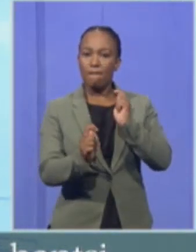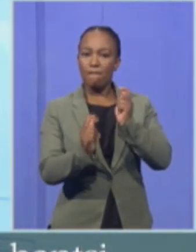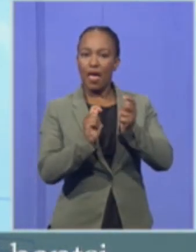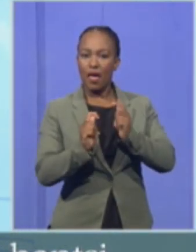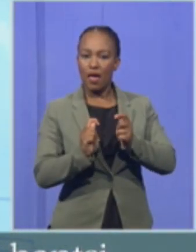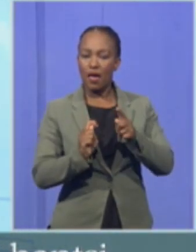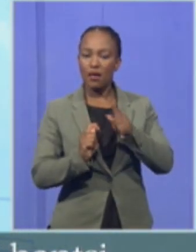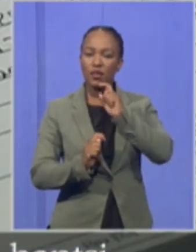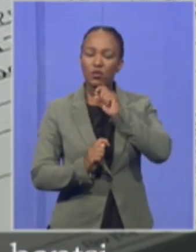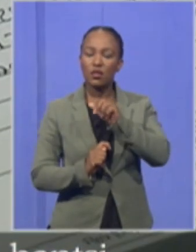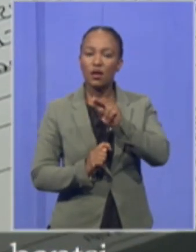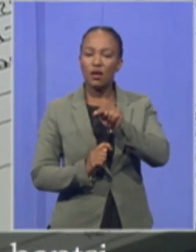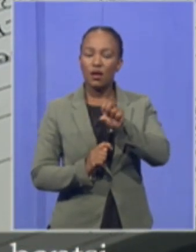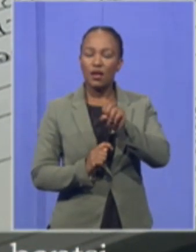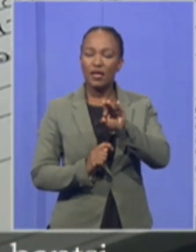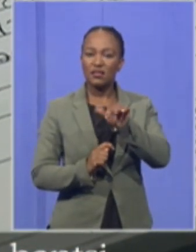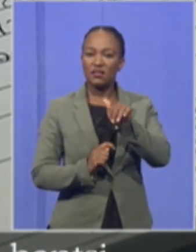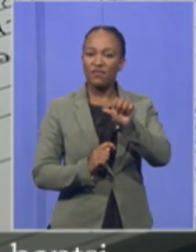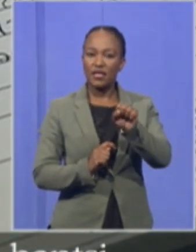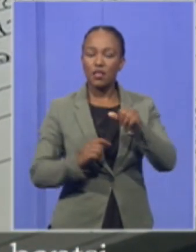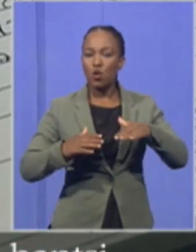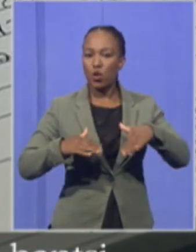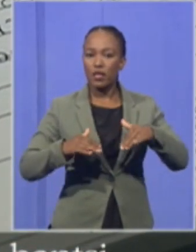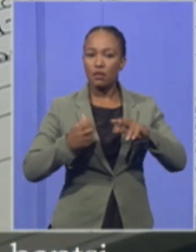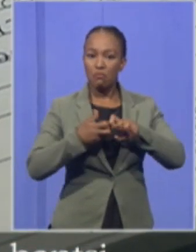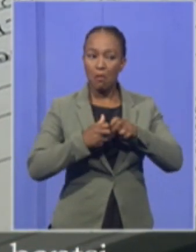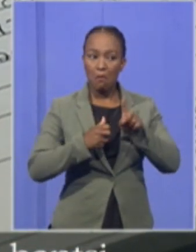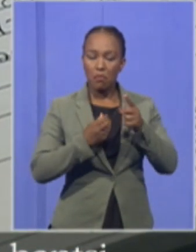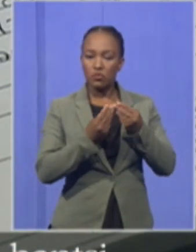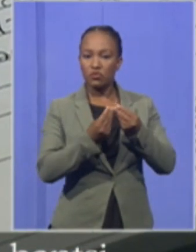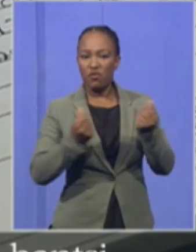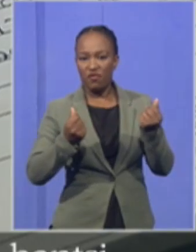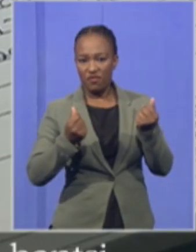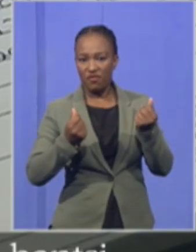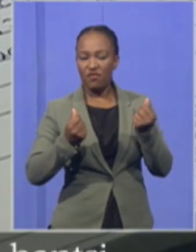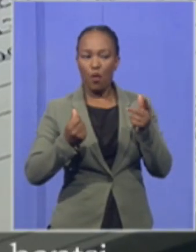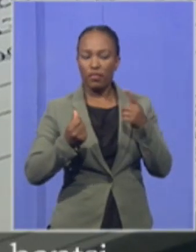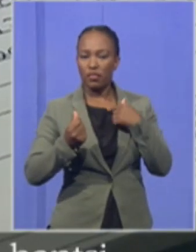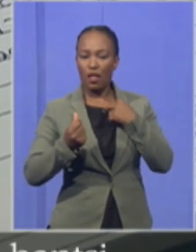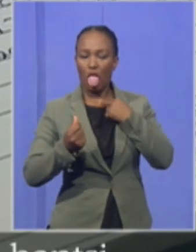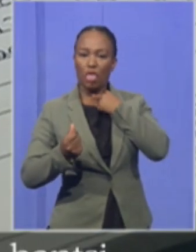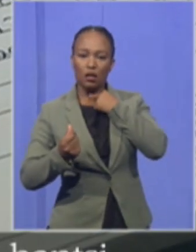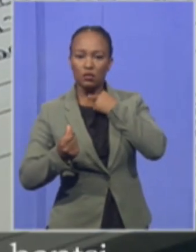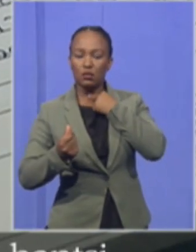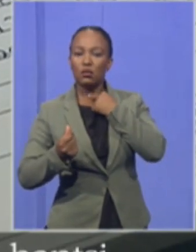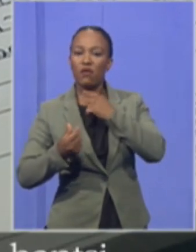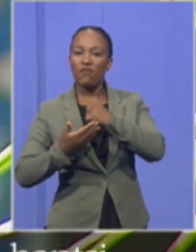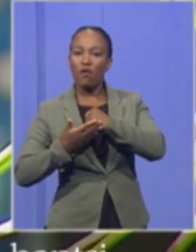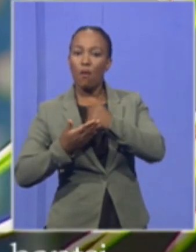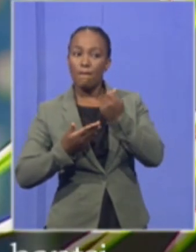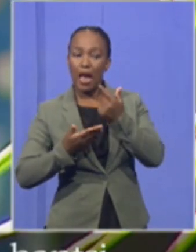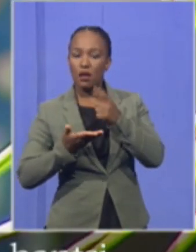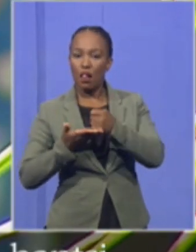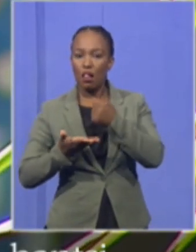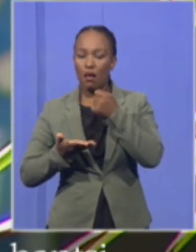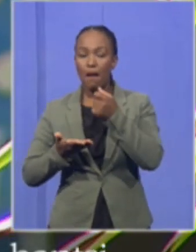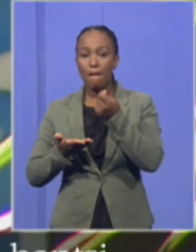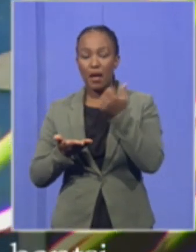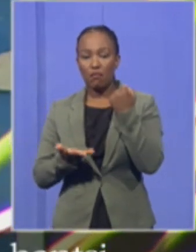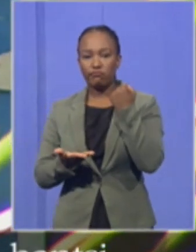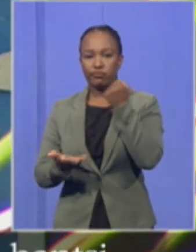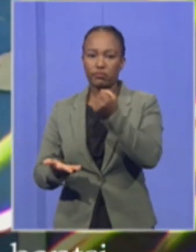setheo sa NSFAS ga ise ba rarabolole mathata a itseng a ba thibelang go bona thuso ya matlole. E fela bangwe